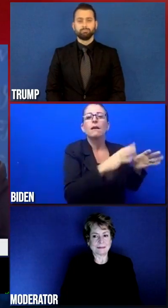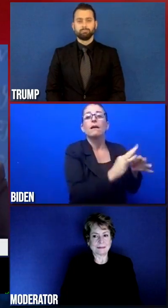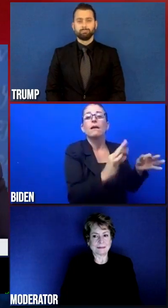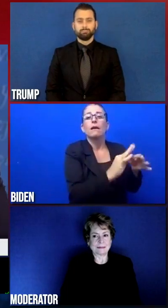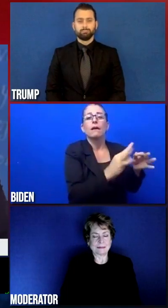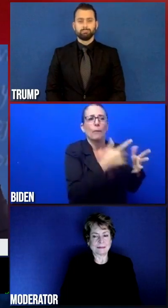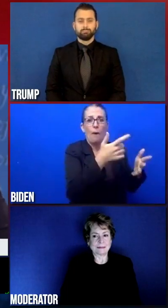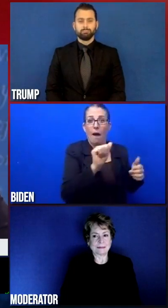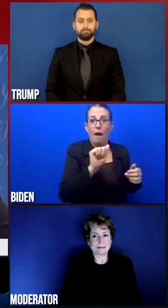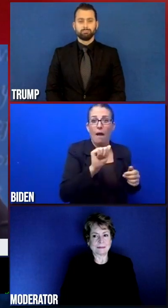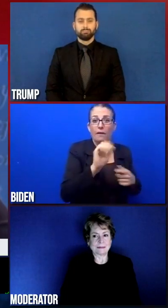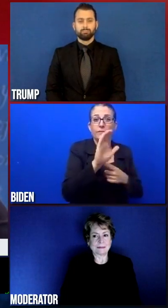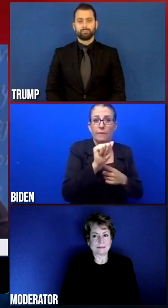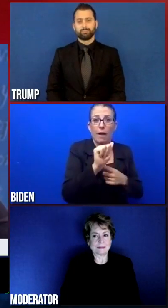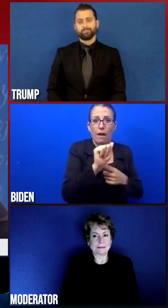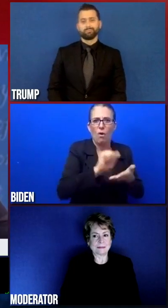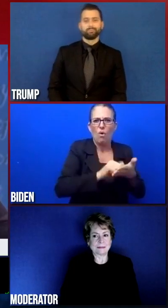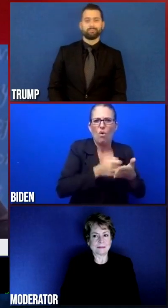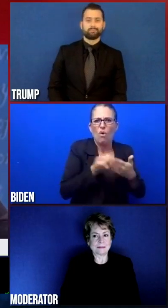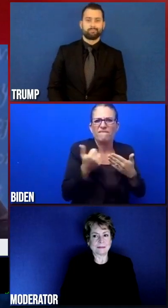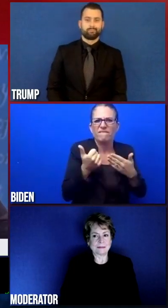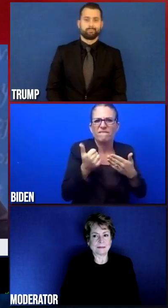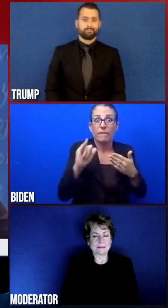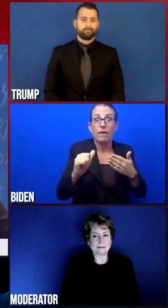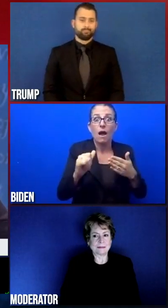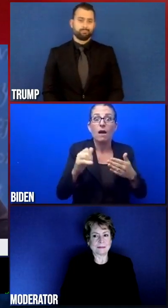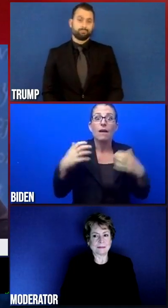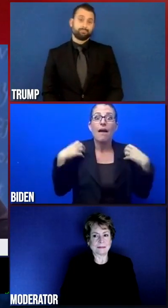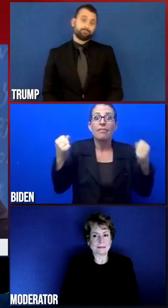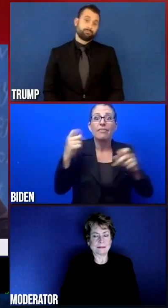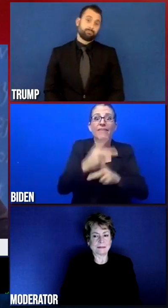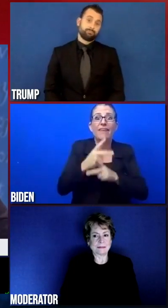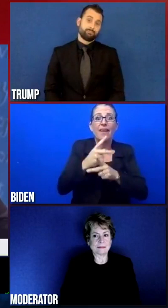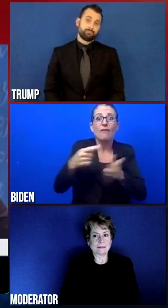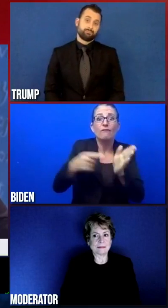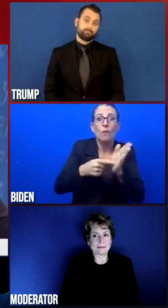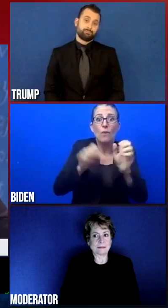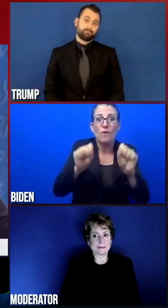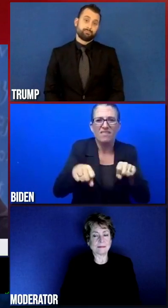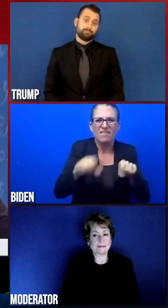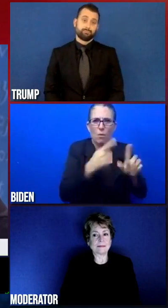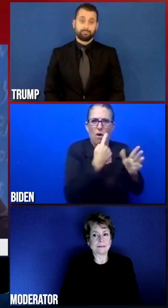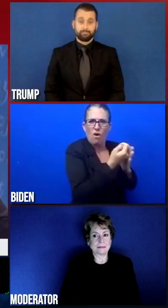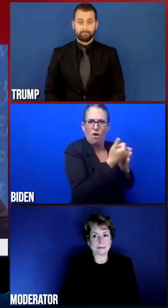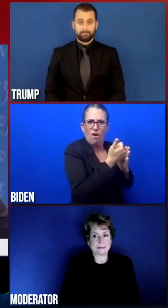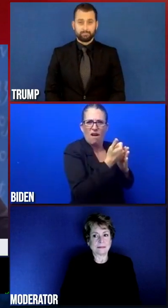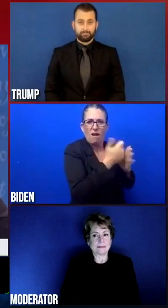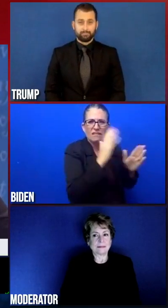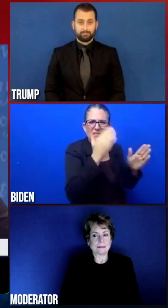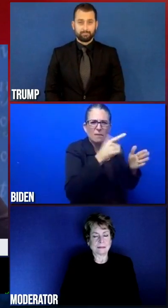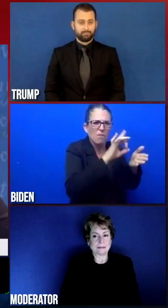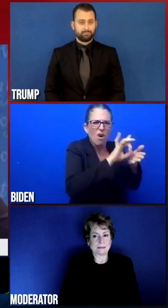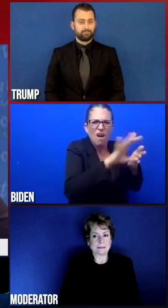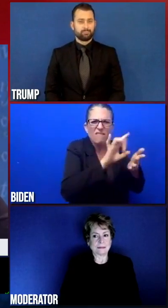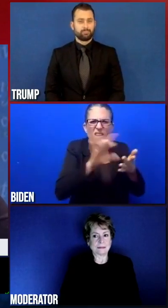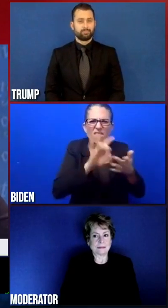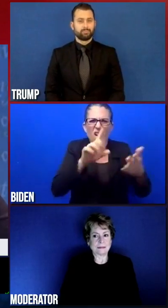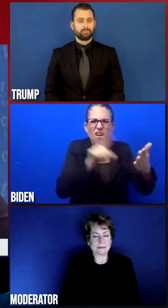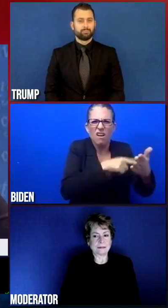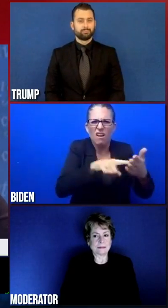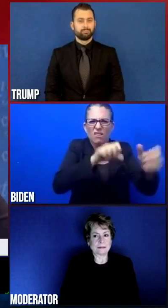Supreme Court right now trying to get rid of the Affordable Care Act, which will strip 20 million